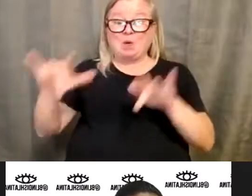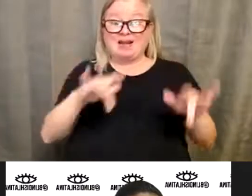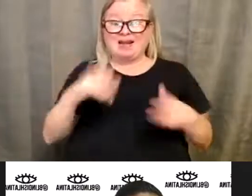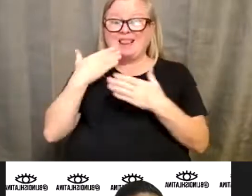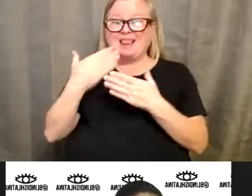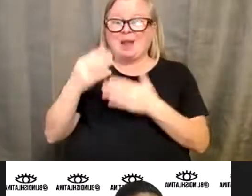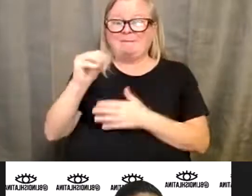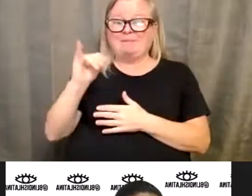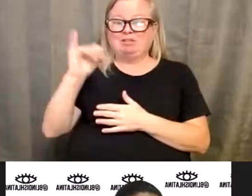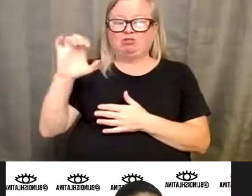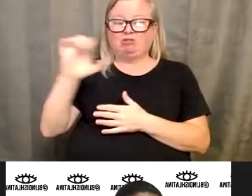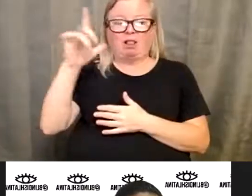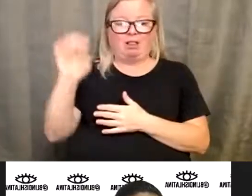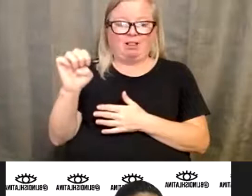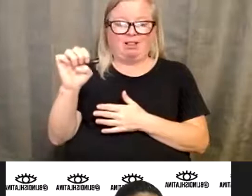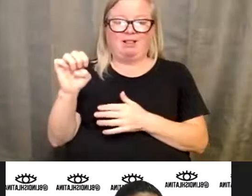Michelle.